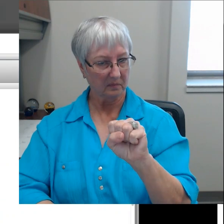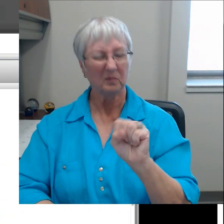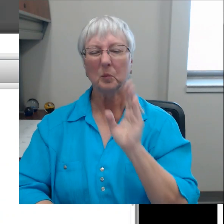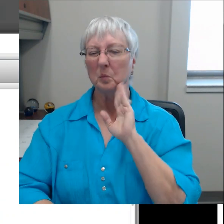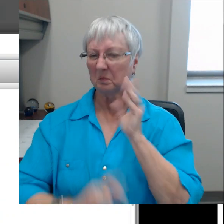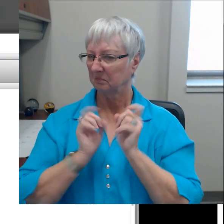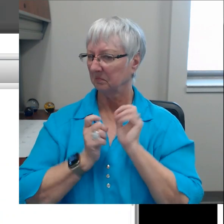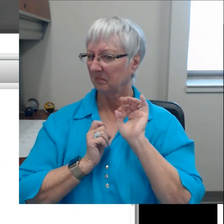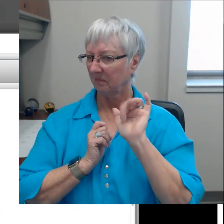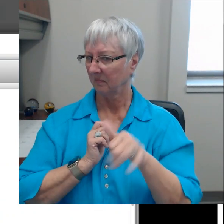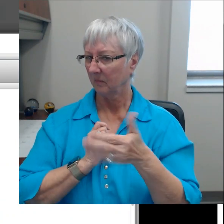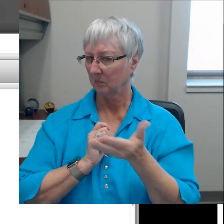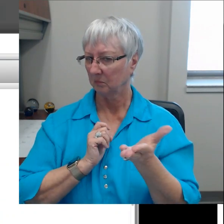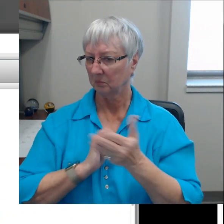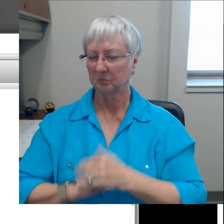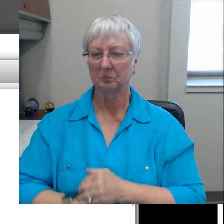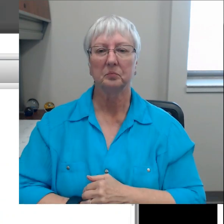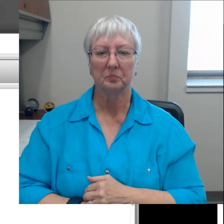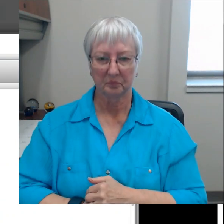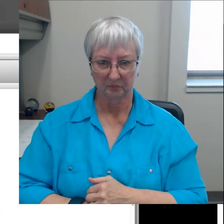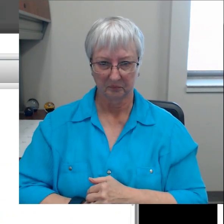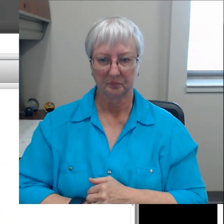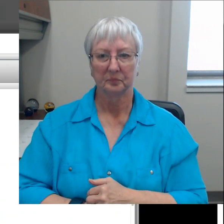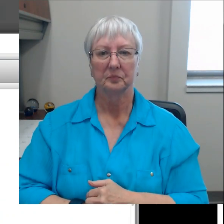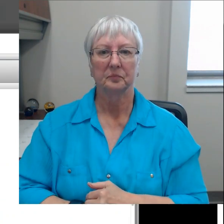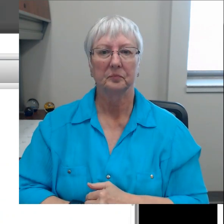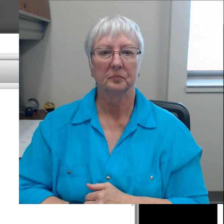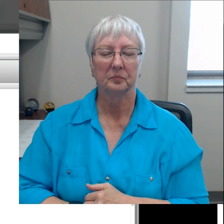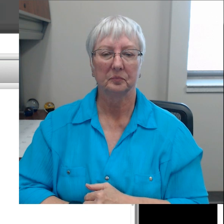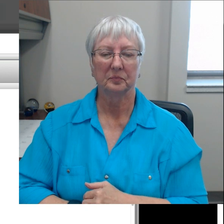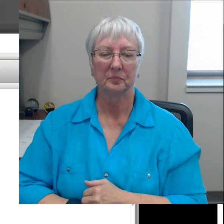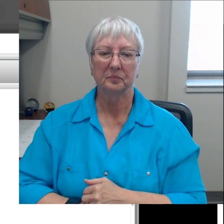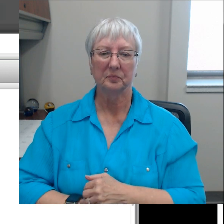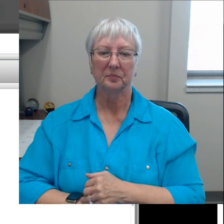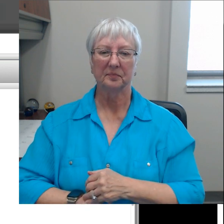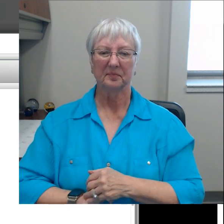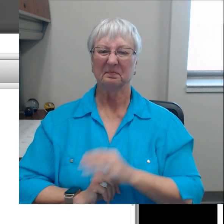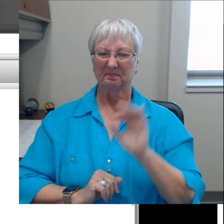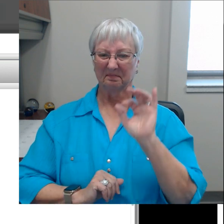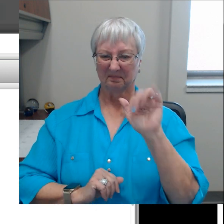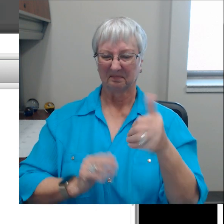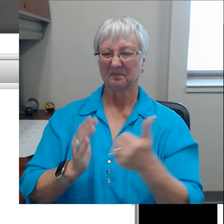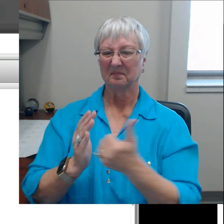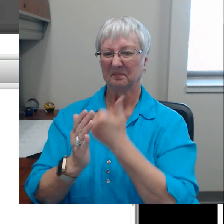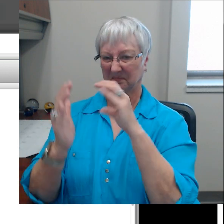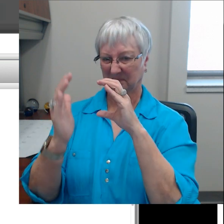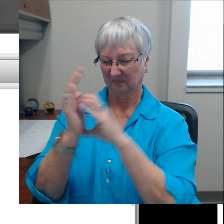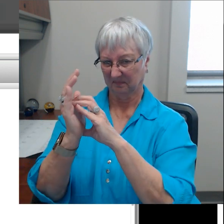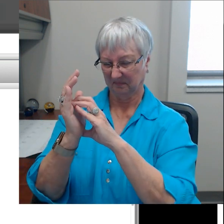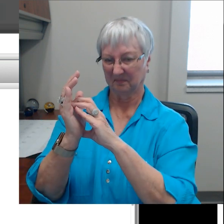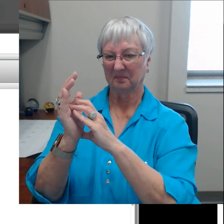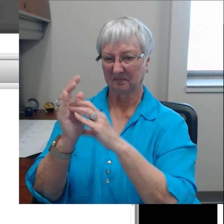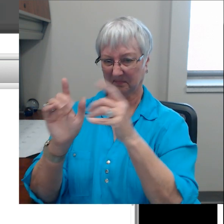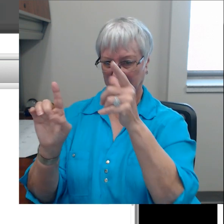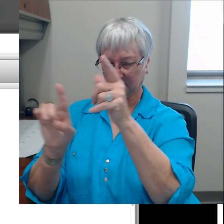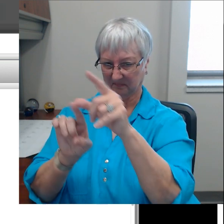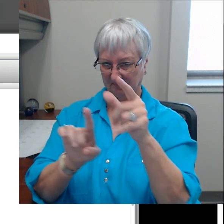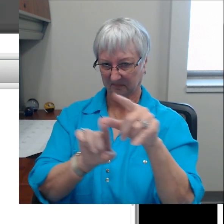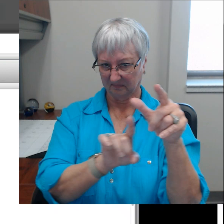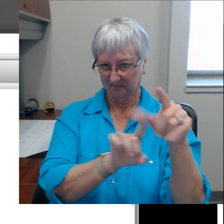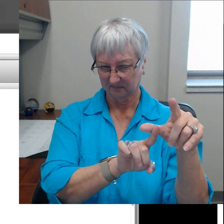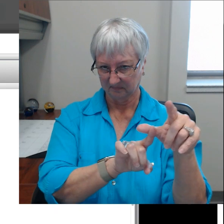this rule to WF loading epsilon as well, because that's the class that our lead-in paragraph is using. And now with this in place, we'll have a little bit